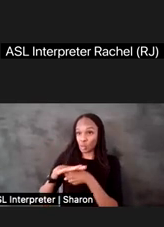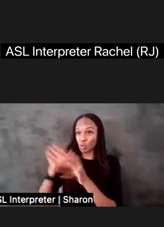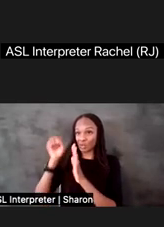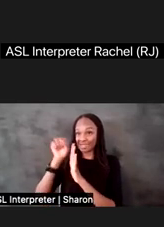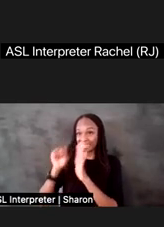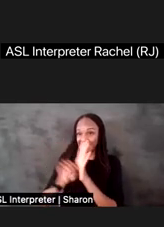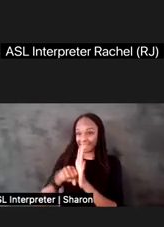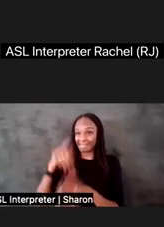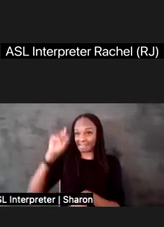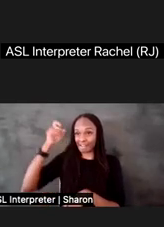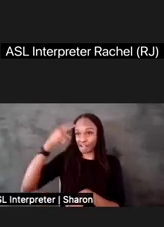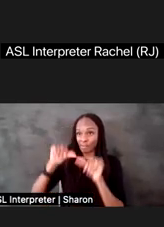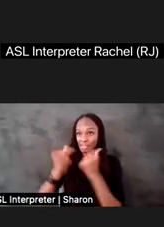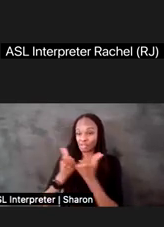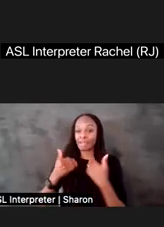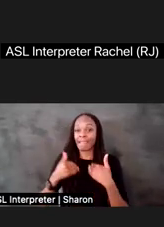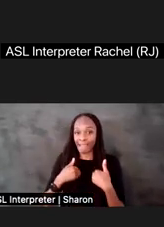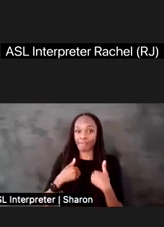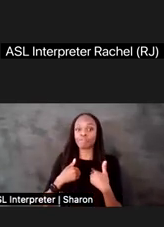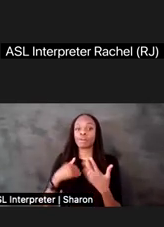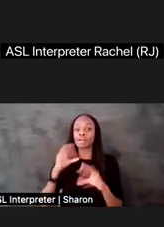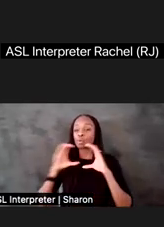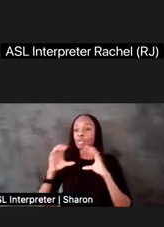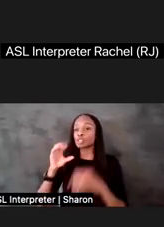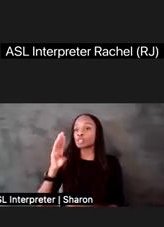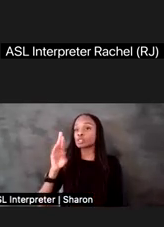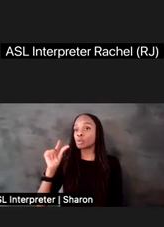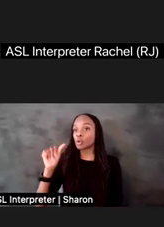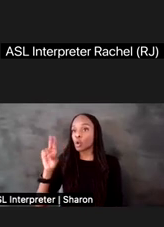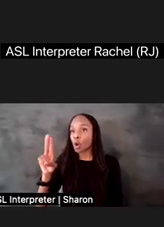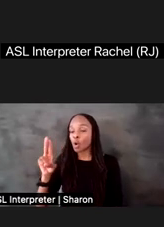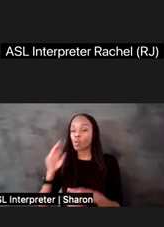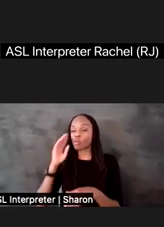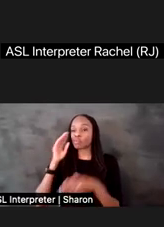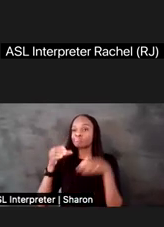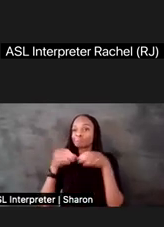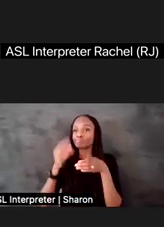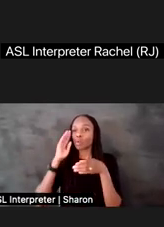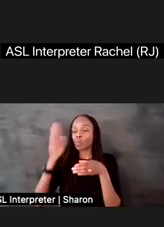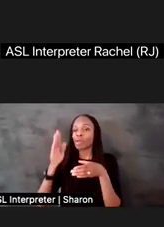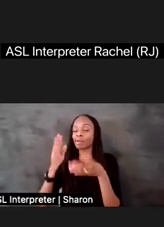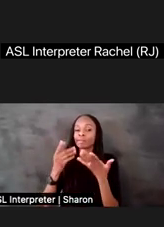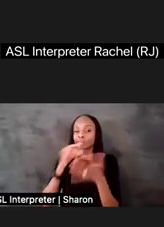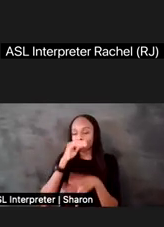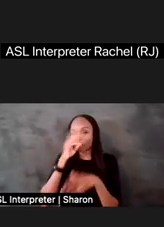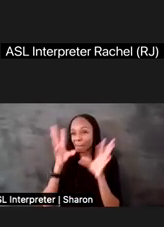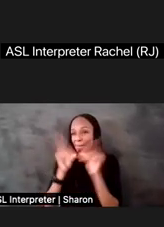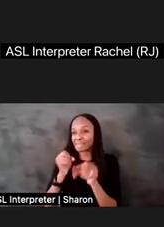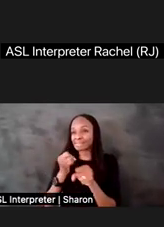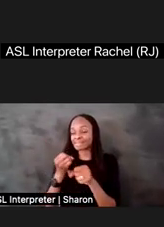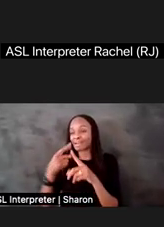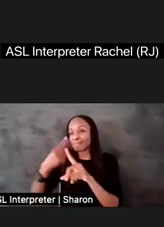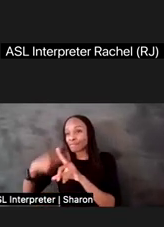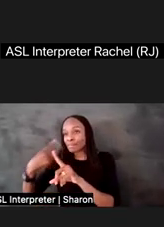we do have a communications bureau that meets every month or so to coordinate messaging through the